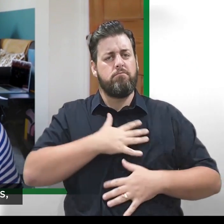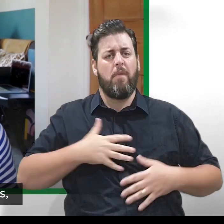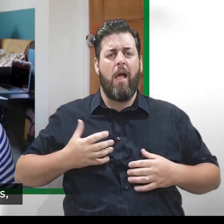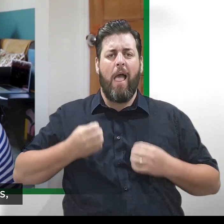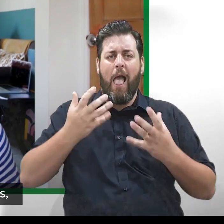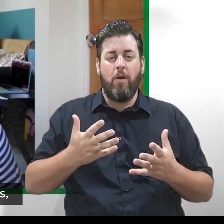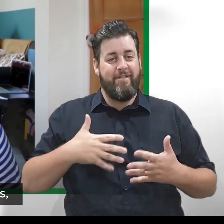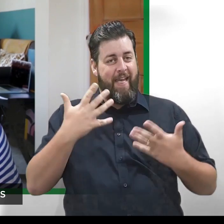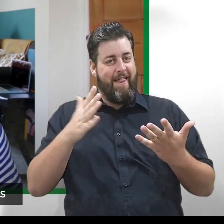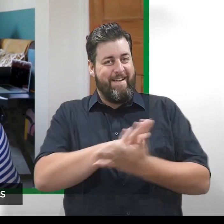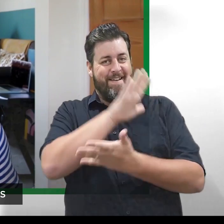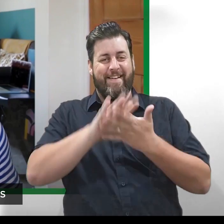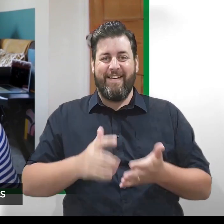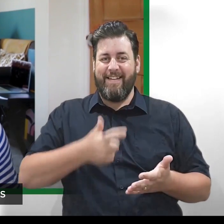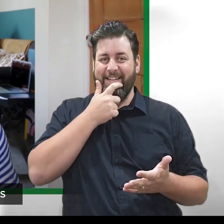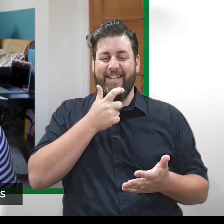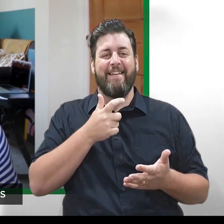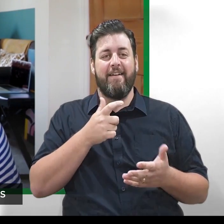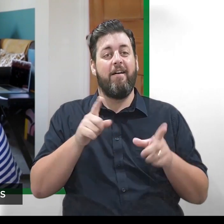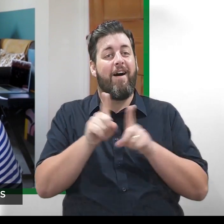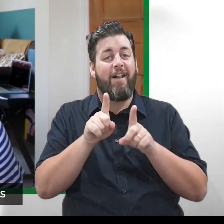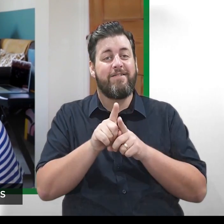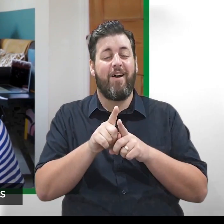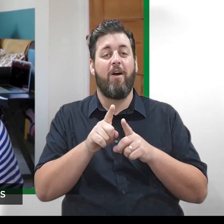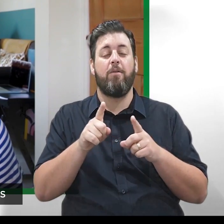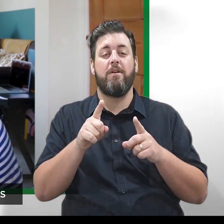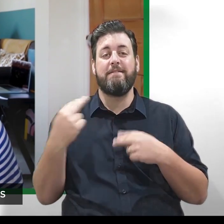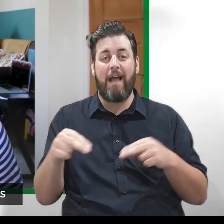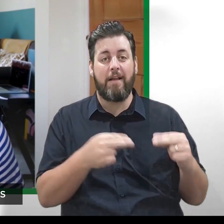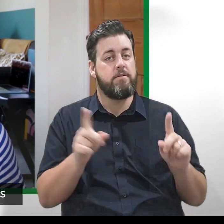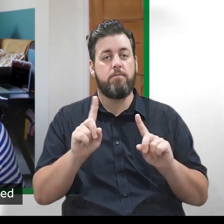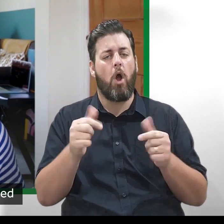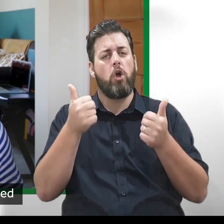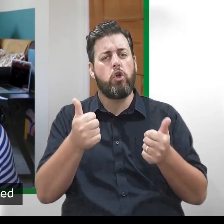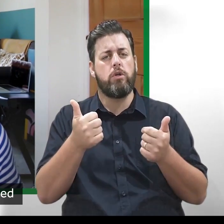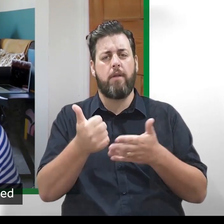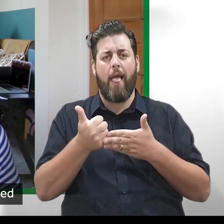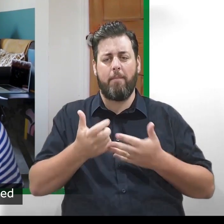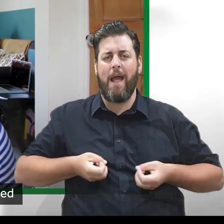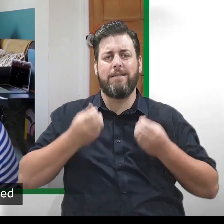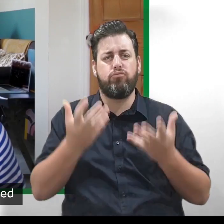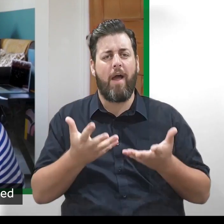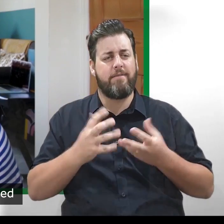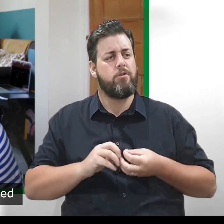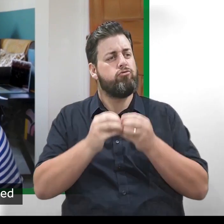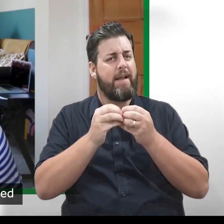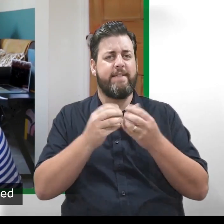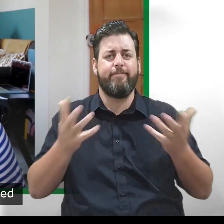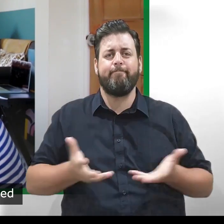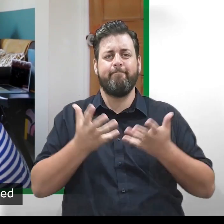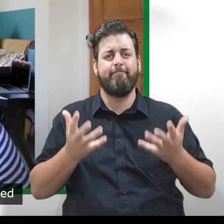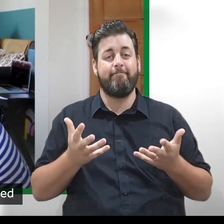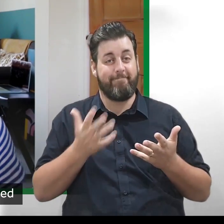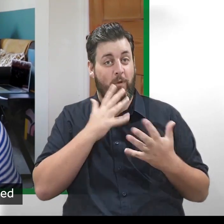good endorphins and it makes us feel joyful and happy. It's also a really great way for us just to express ourselves and for us to be